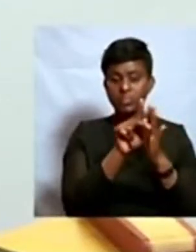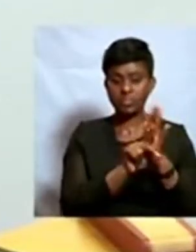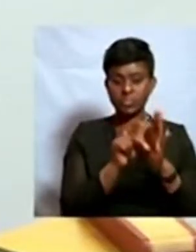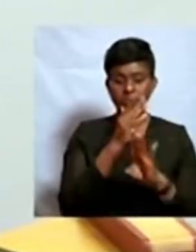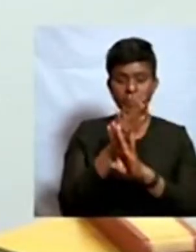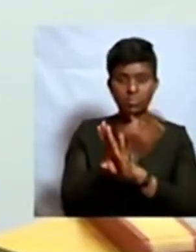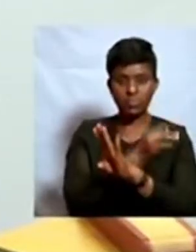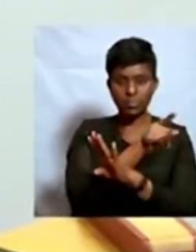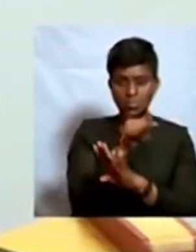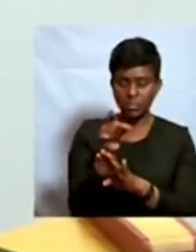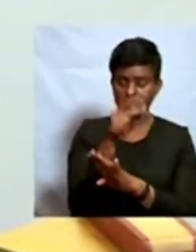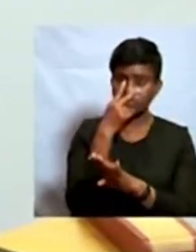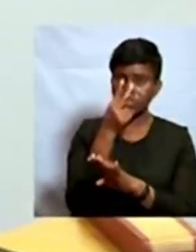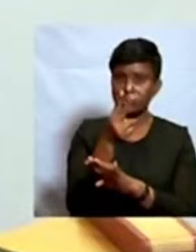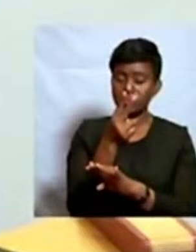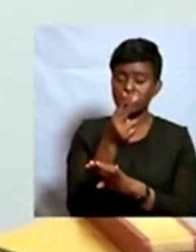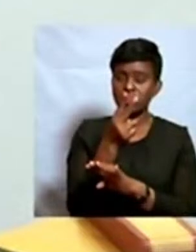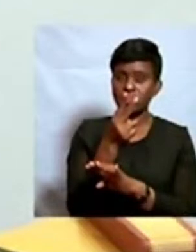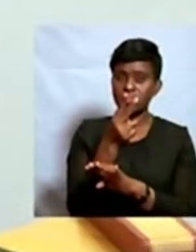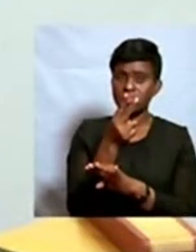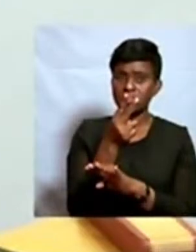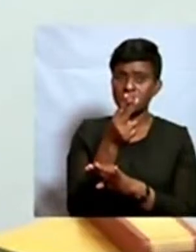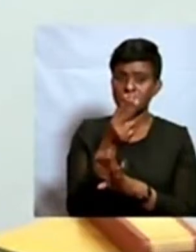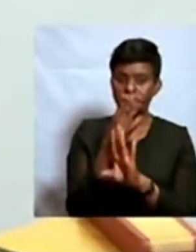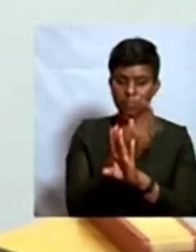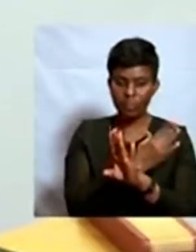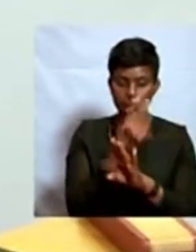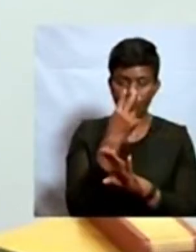before you look at